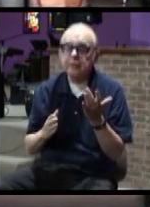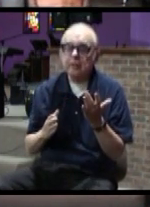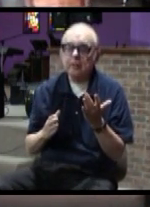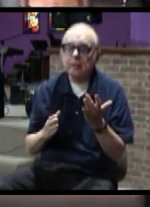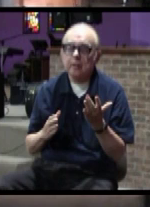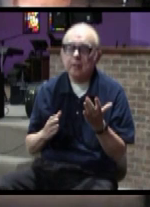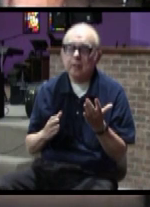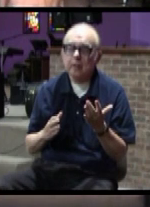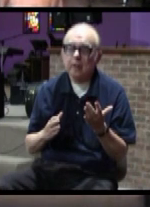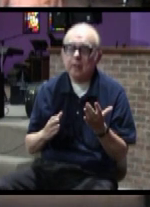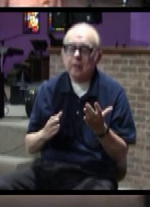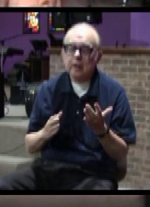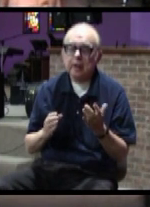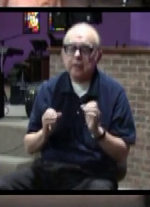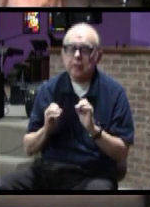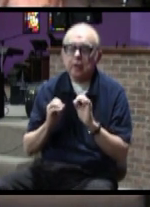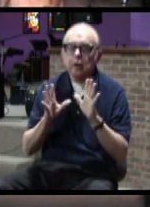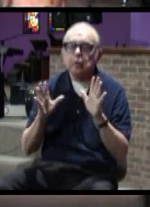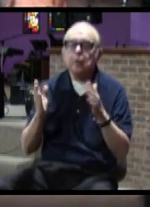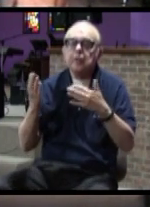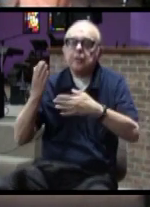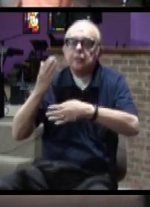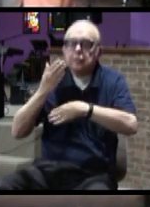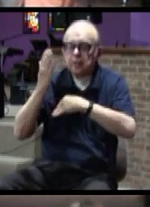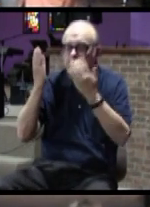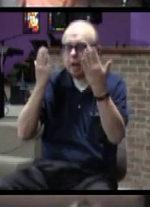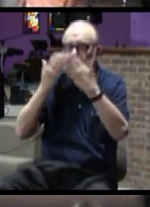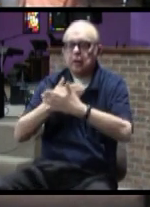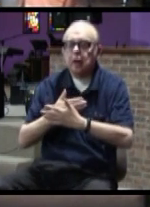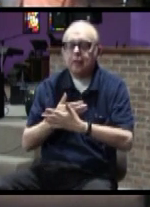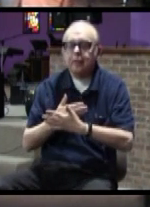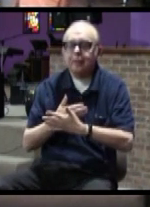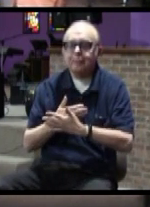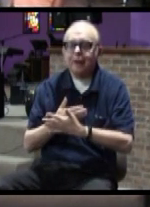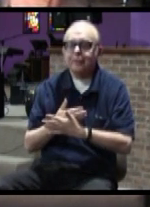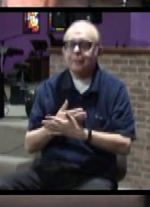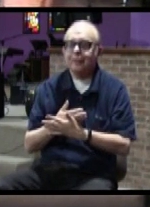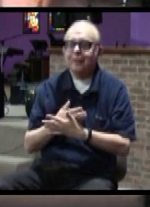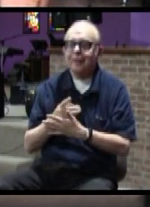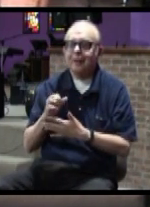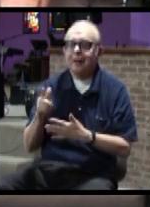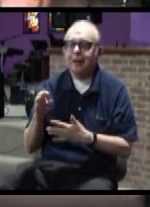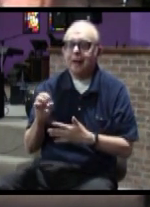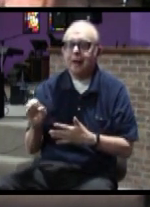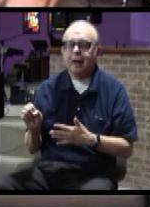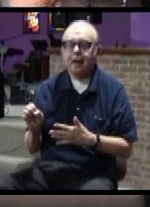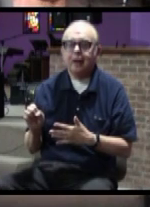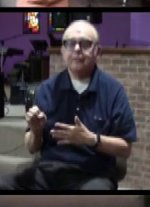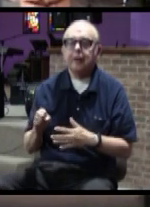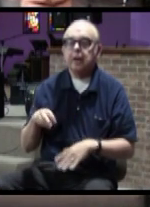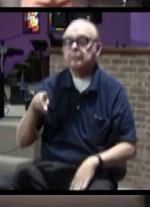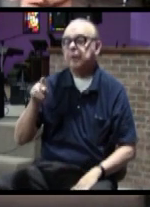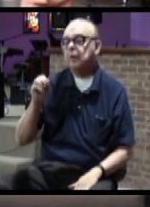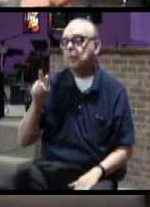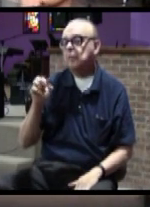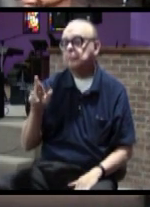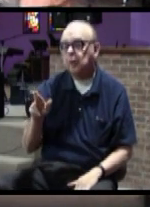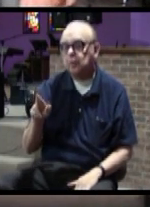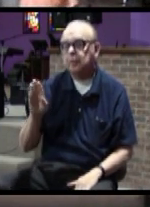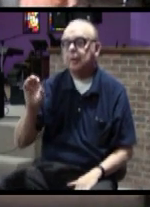pieces of it, is a glow-in-the-dark puzzle of a polar bear on an